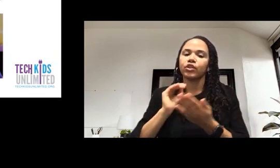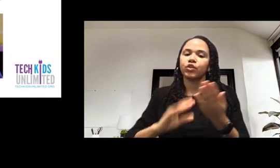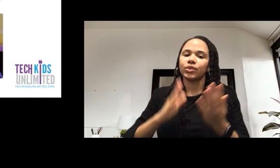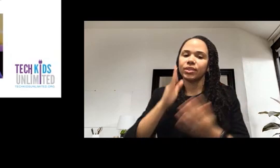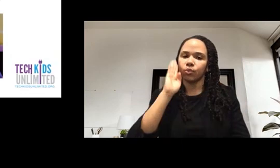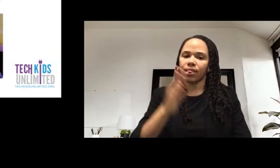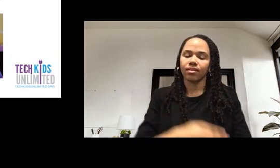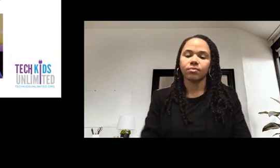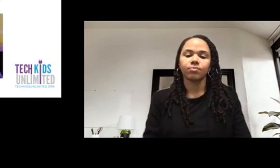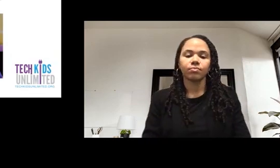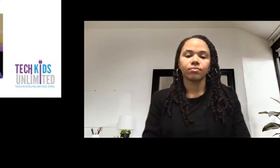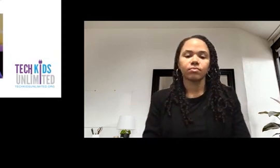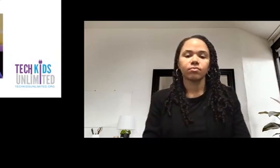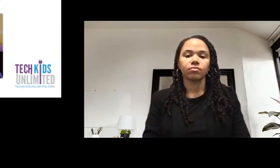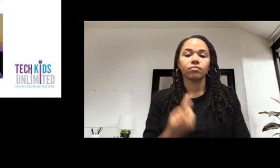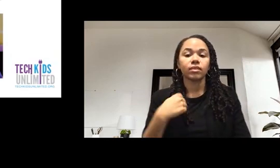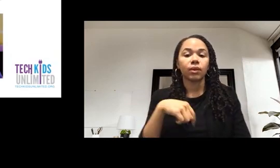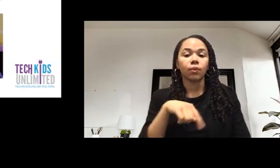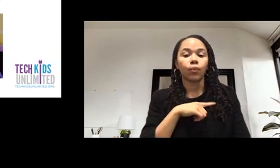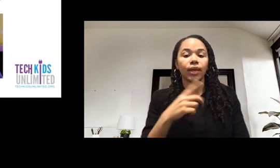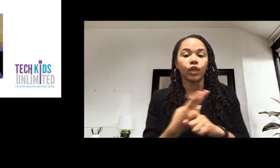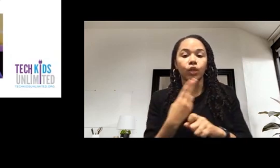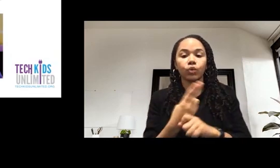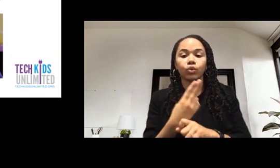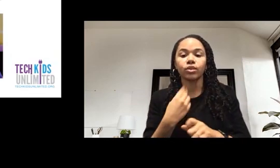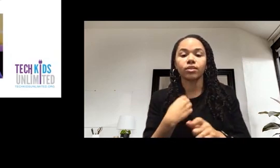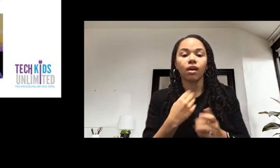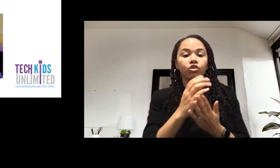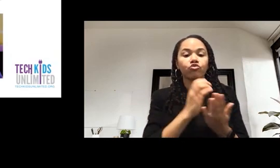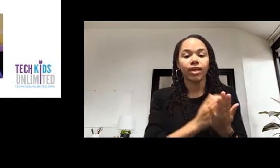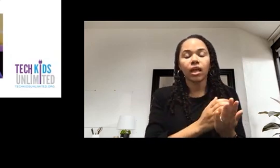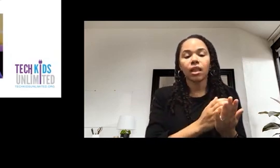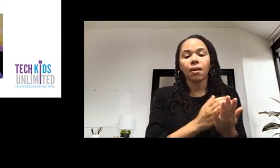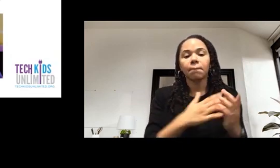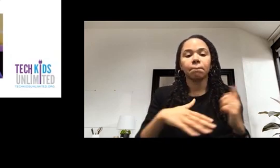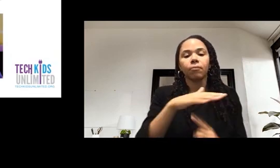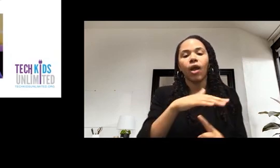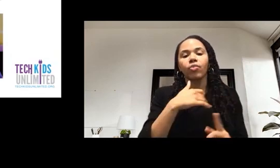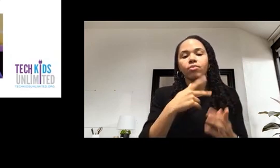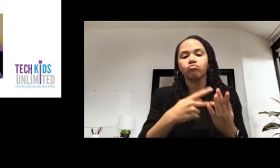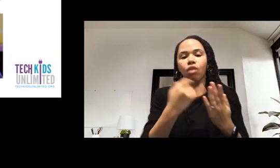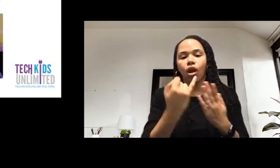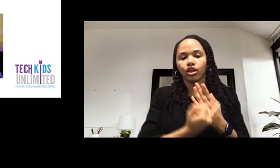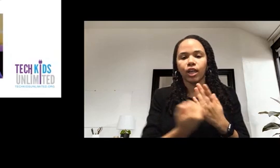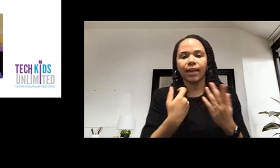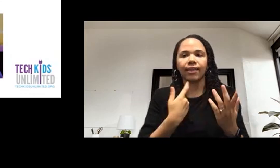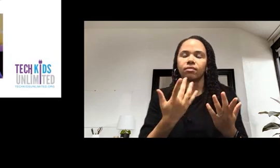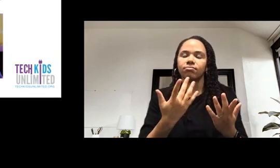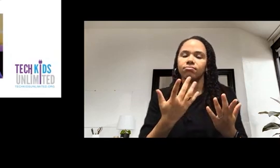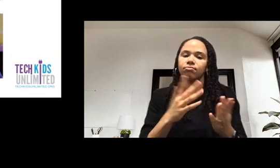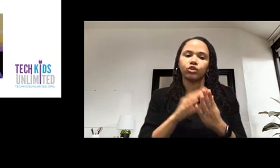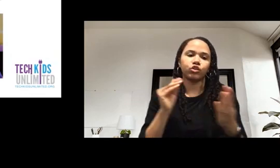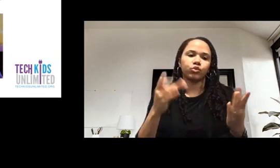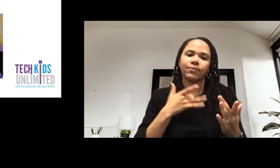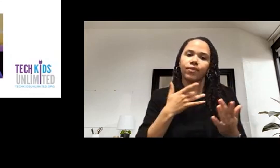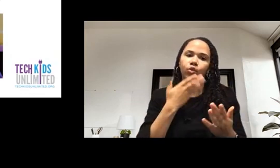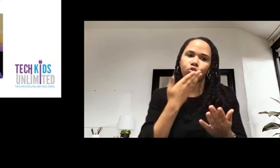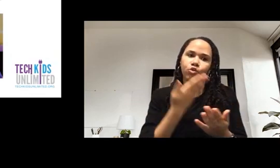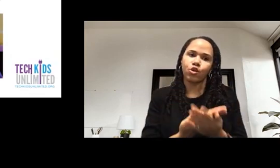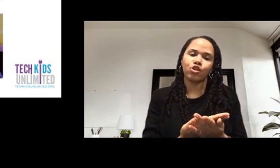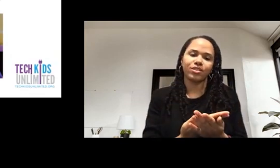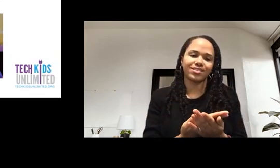curriculum, around the project, and the students feel really, really good that they are,